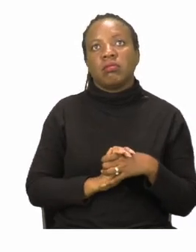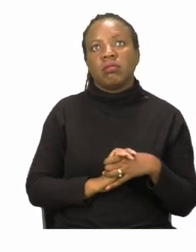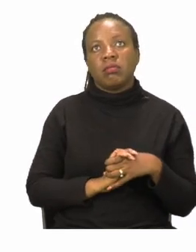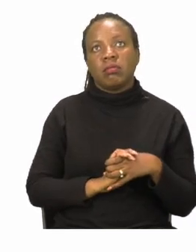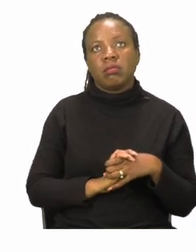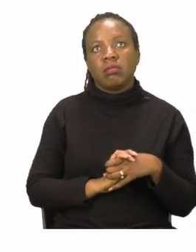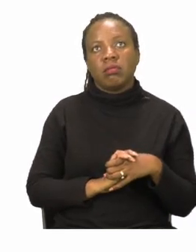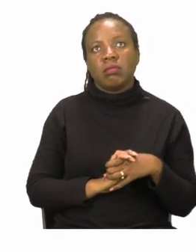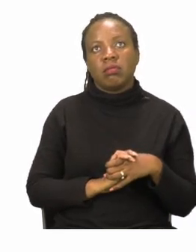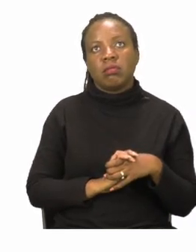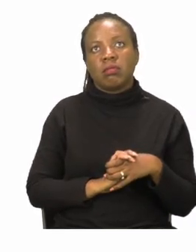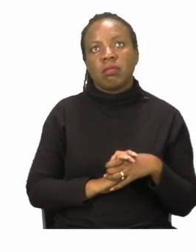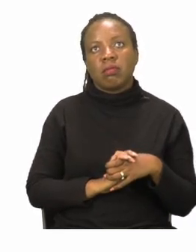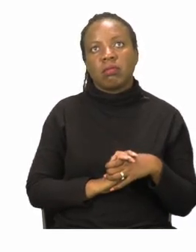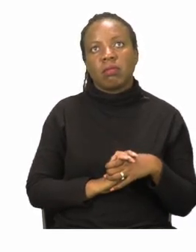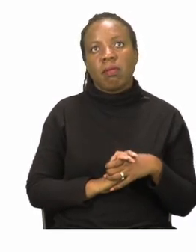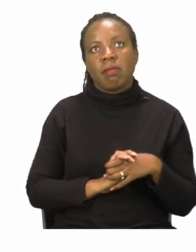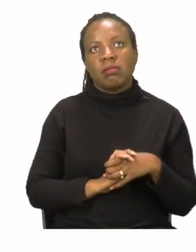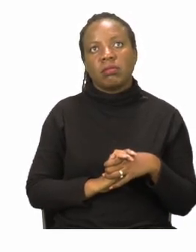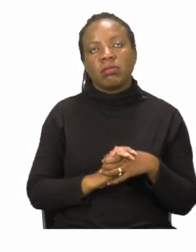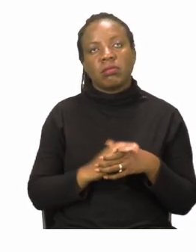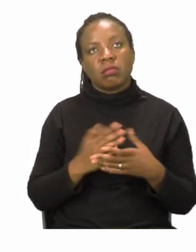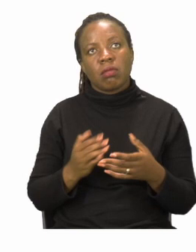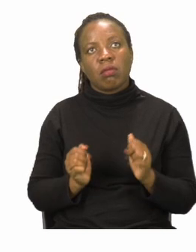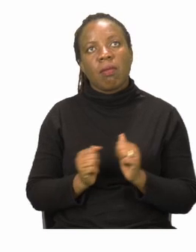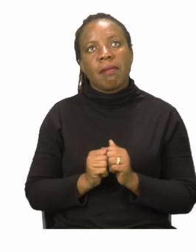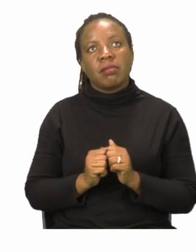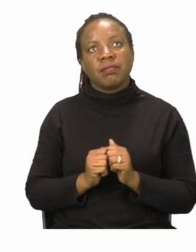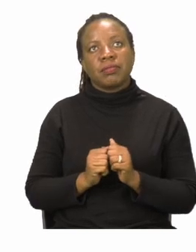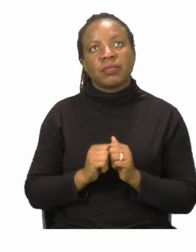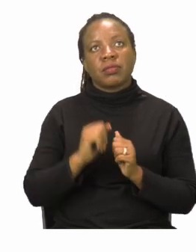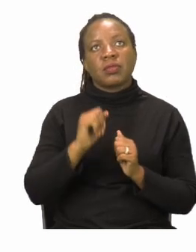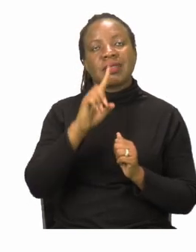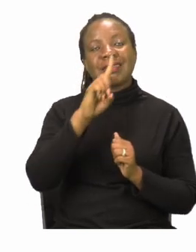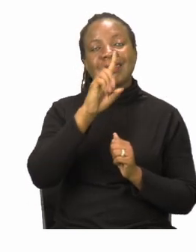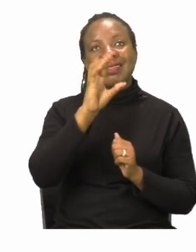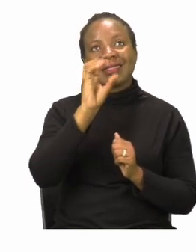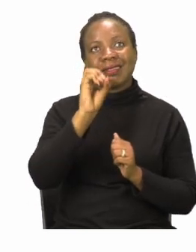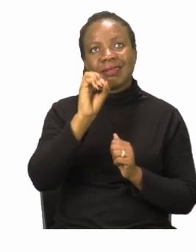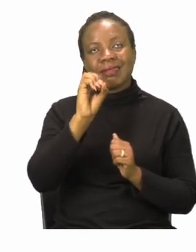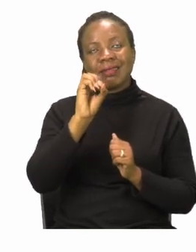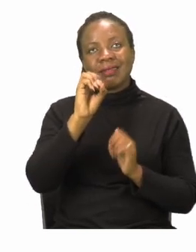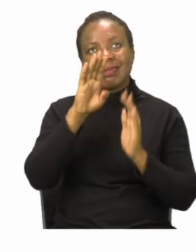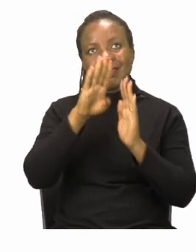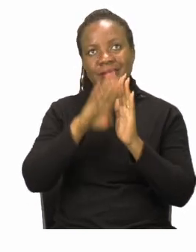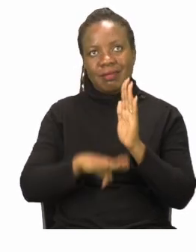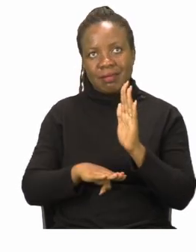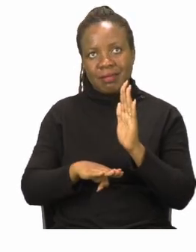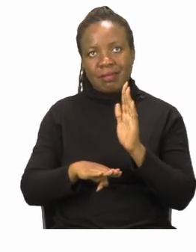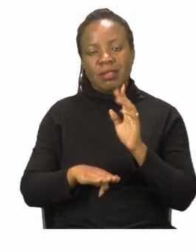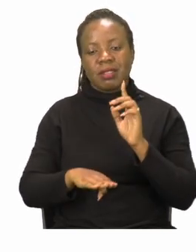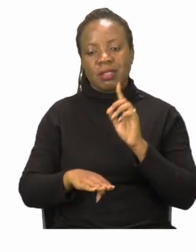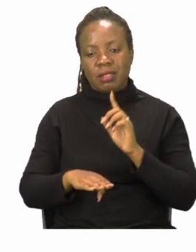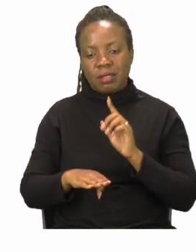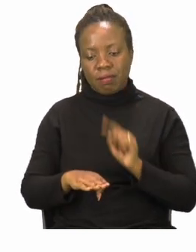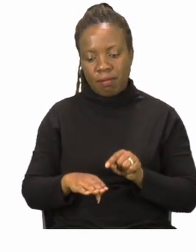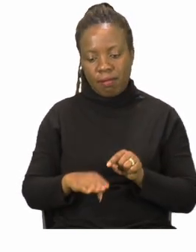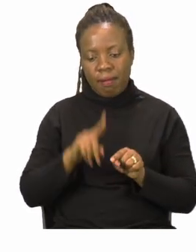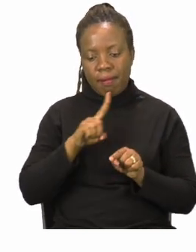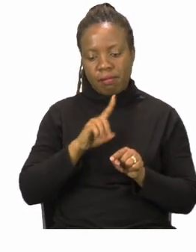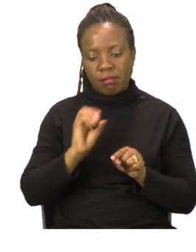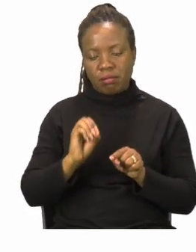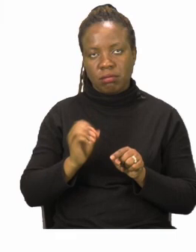count 10 less, 10 more, 1 less or 1 more.